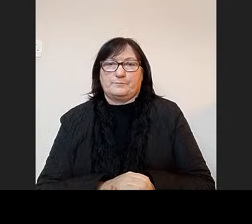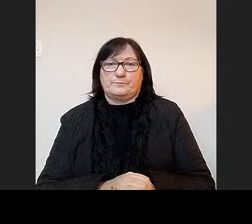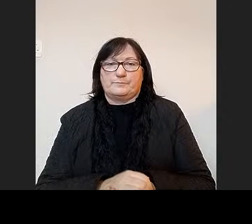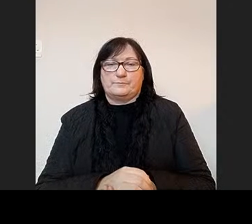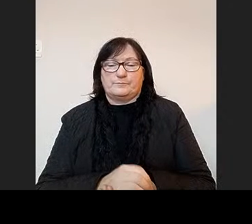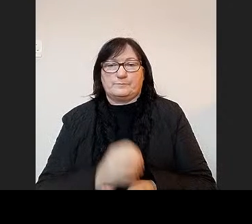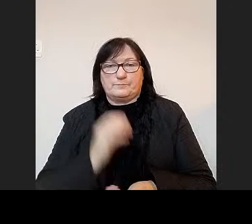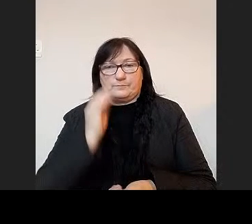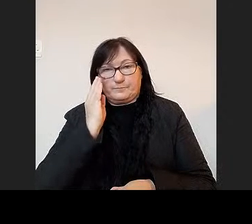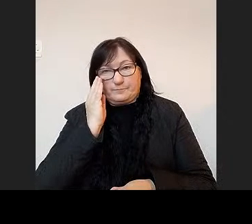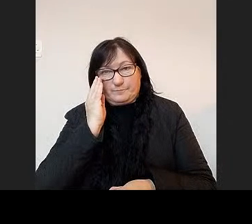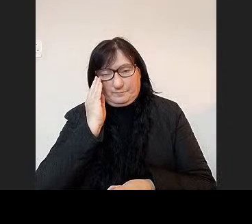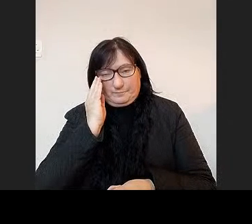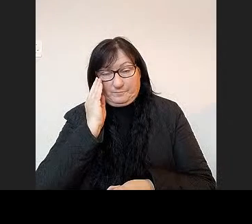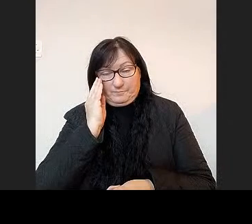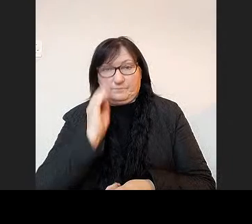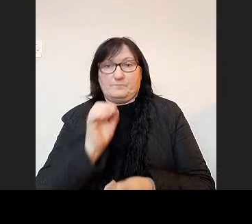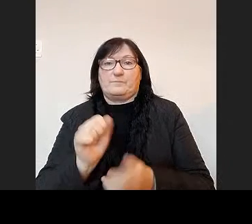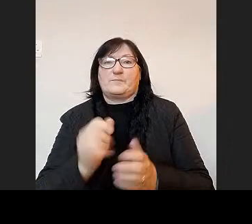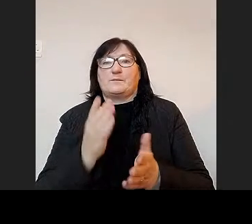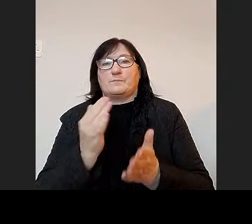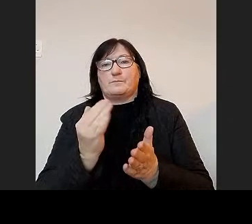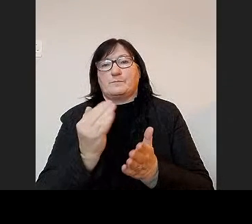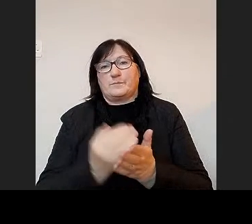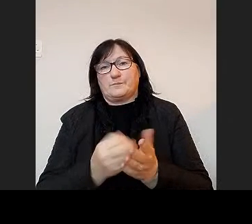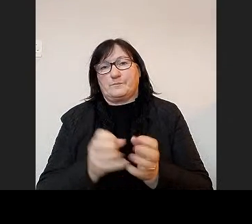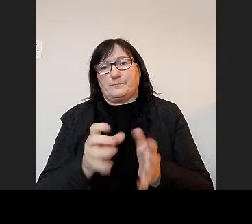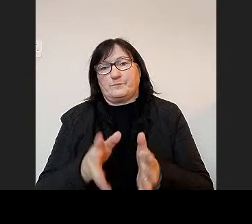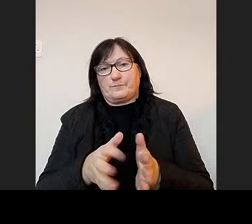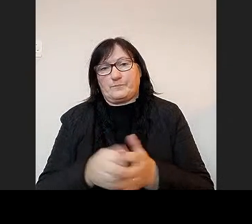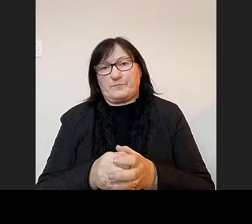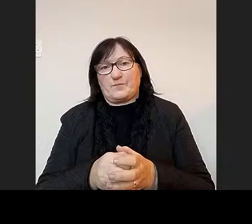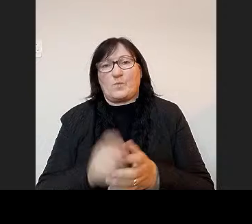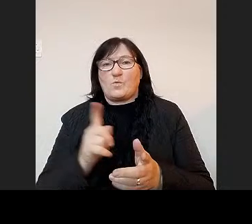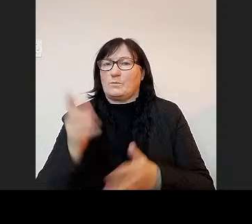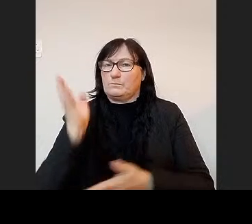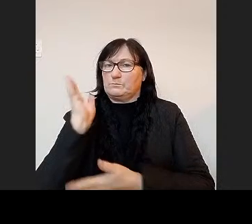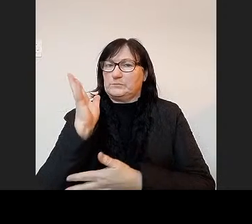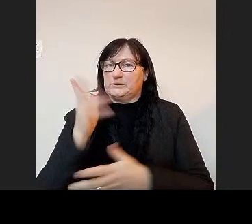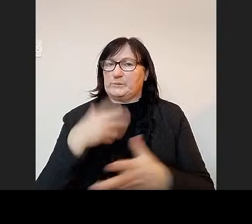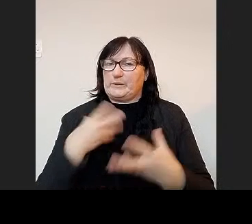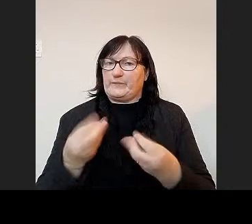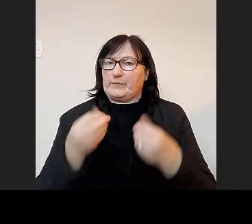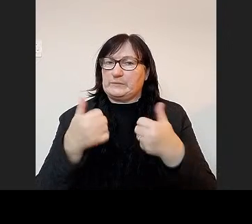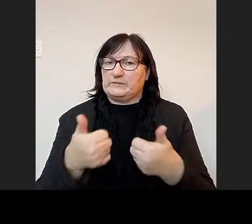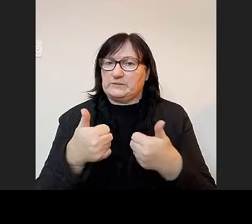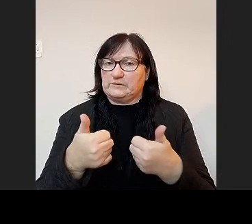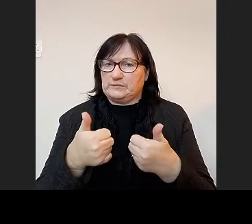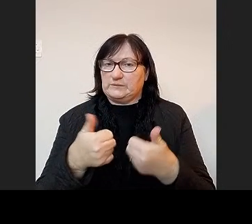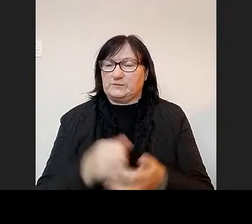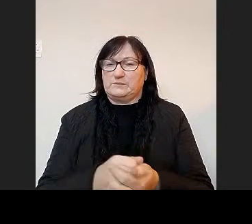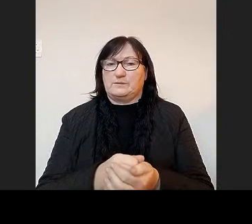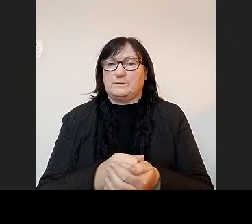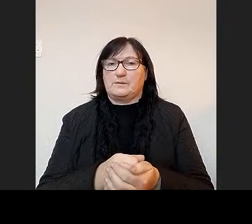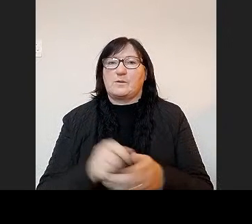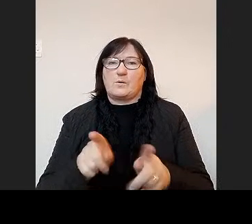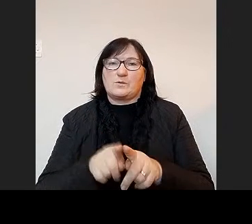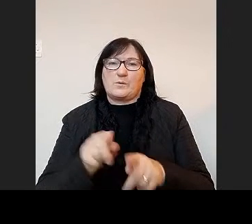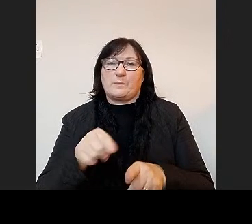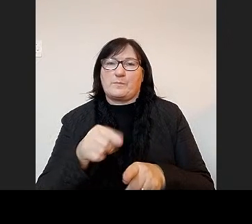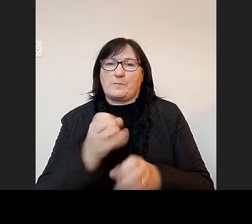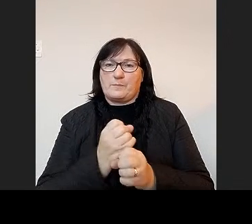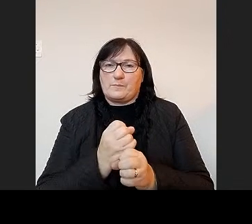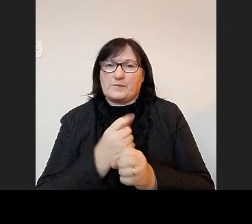Mr. Program Director, what a session we had. I would like to start by thanking you all,